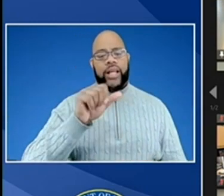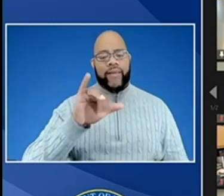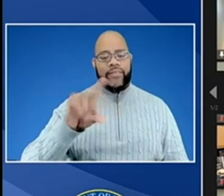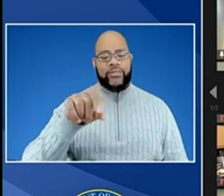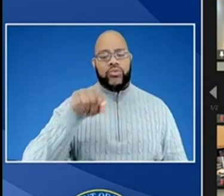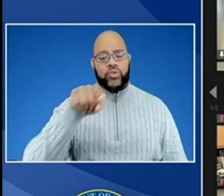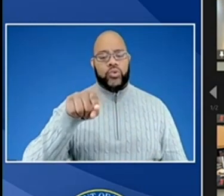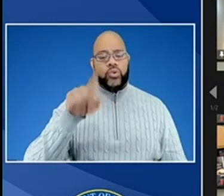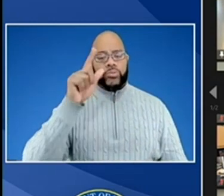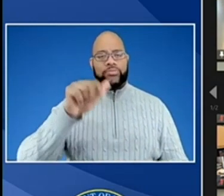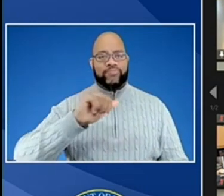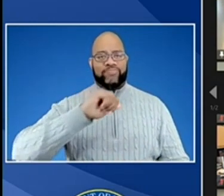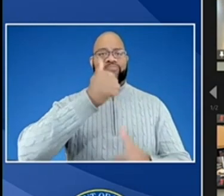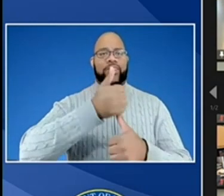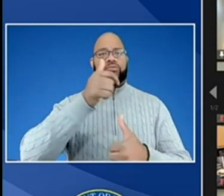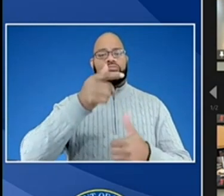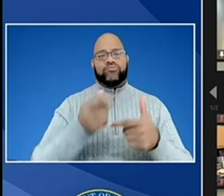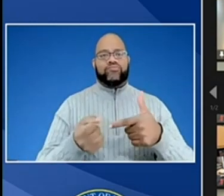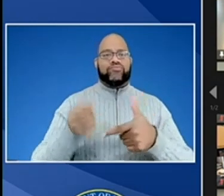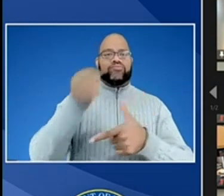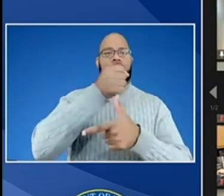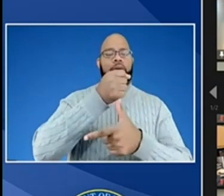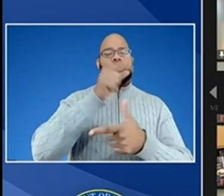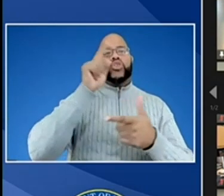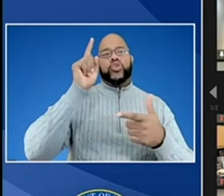be sitting at the table until